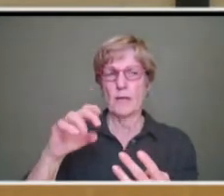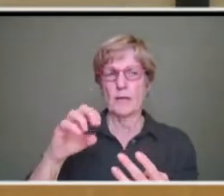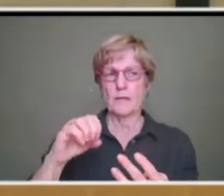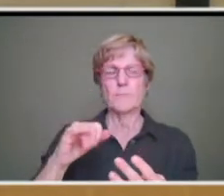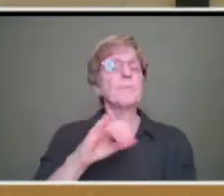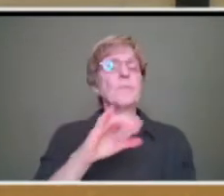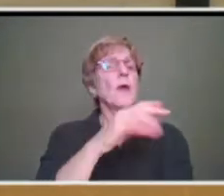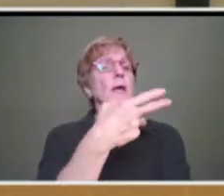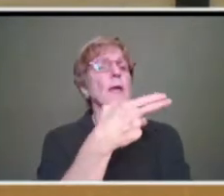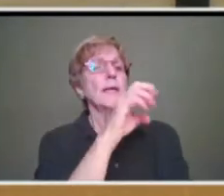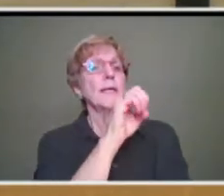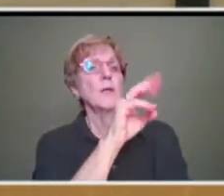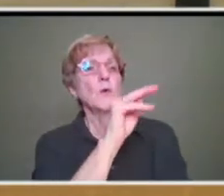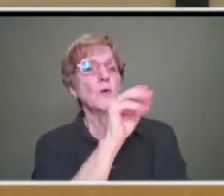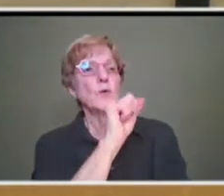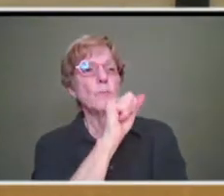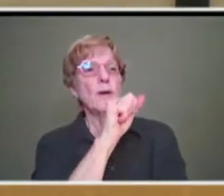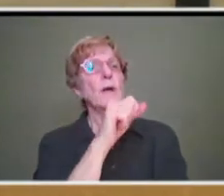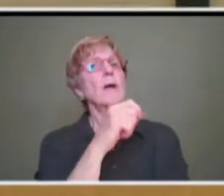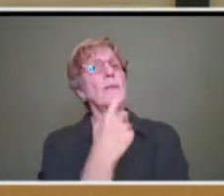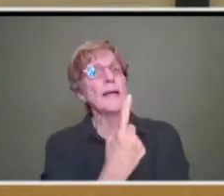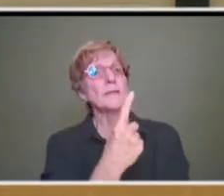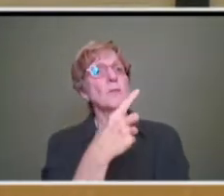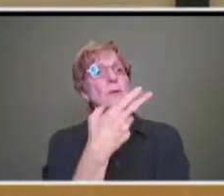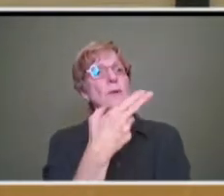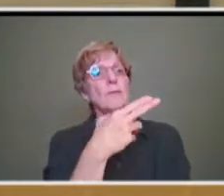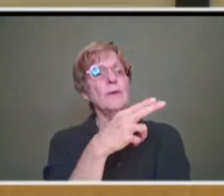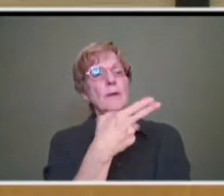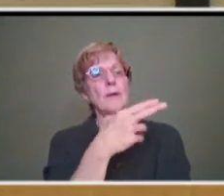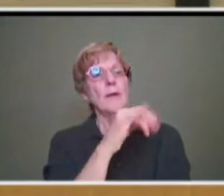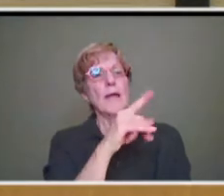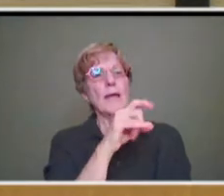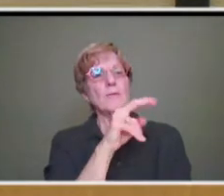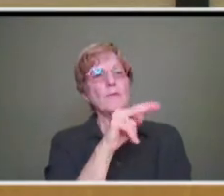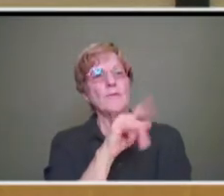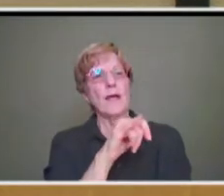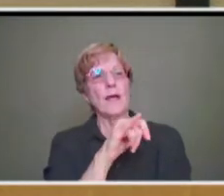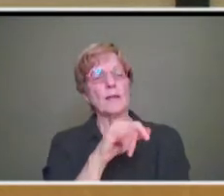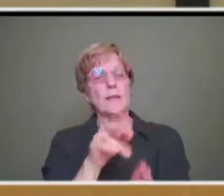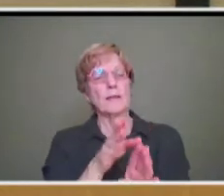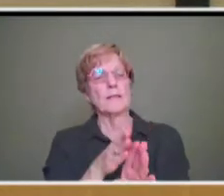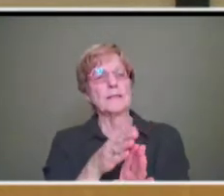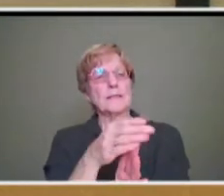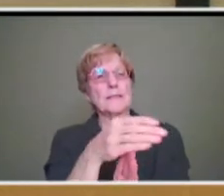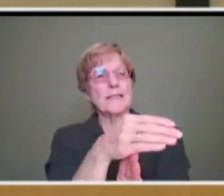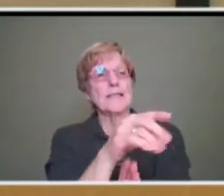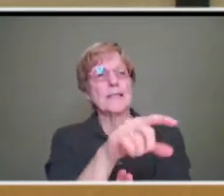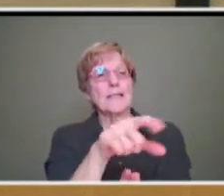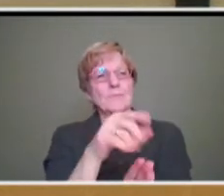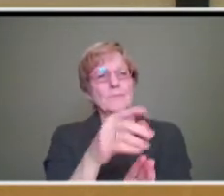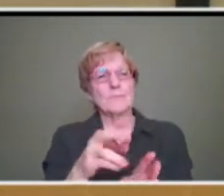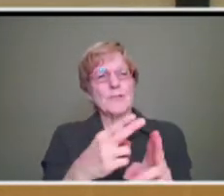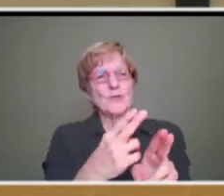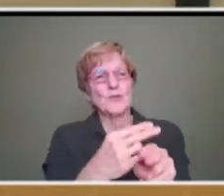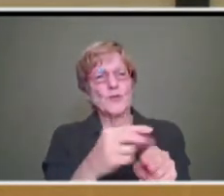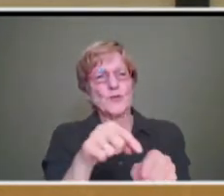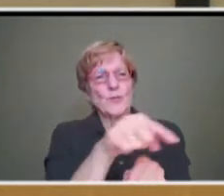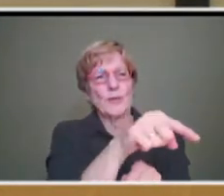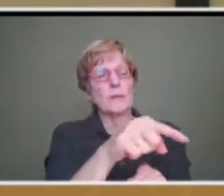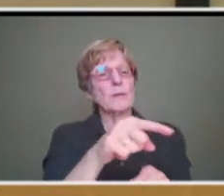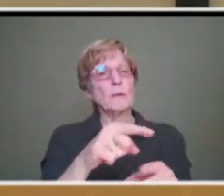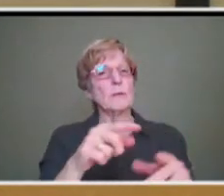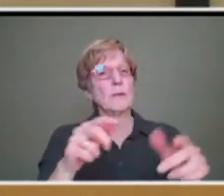Yuma is one of hidden Valley's uh streets that cover that is covered under our restricted